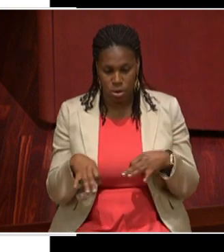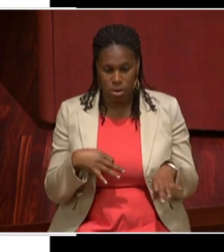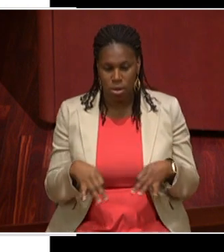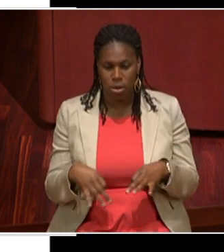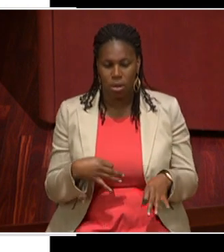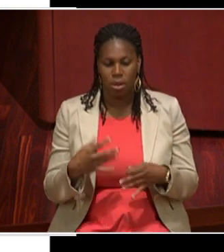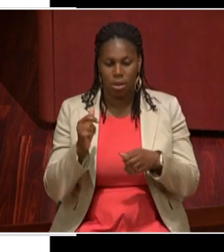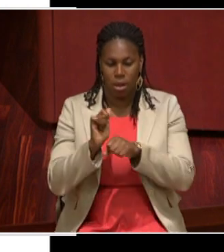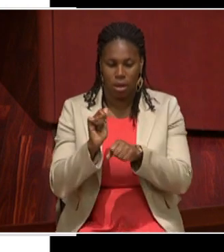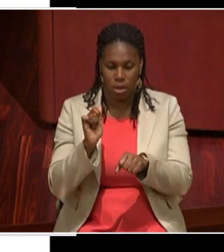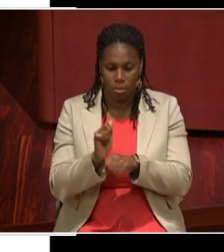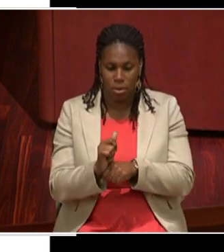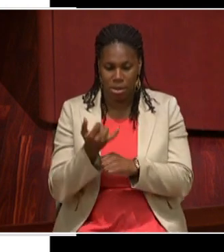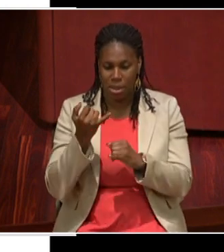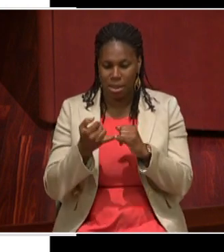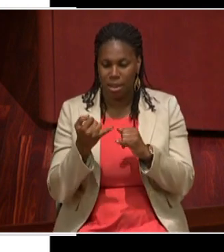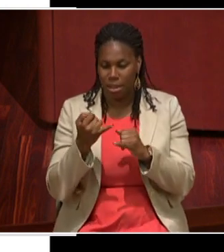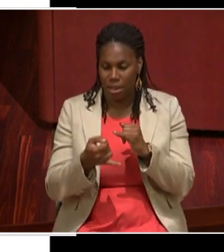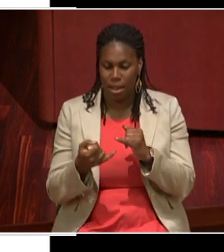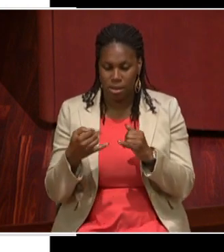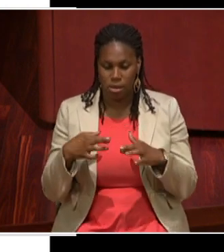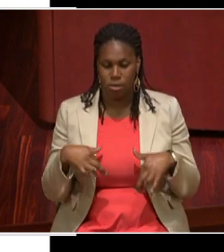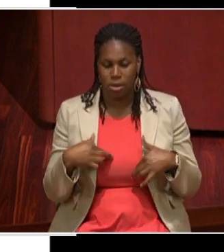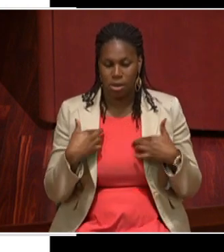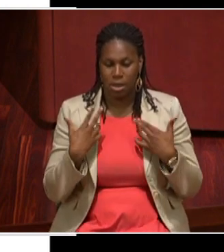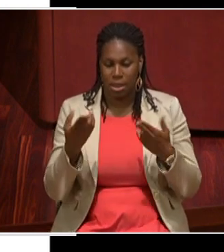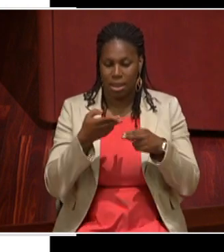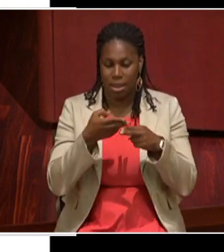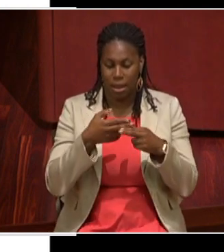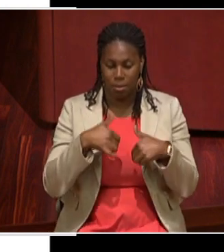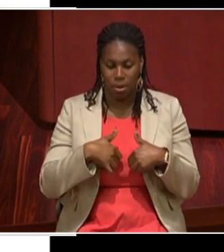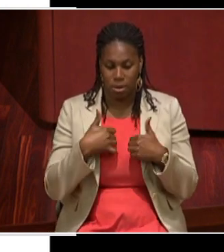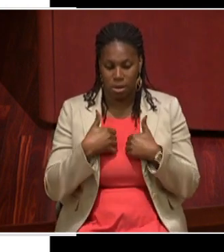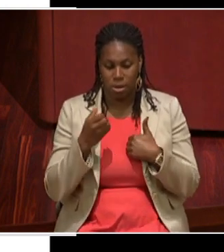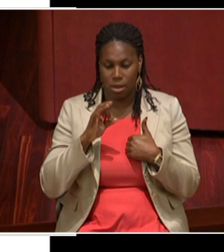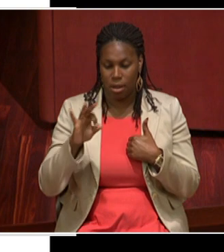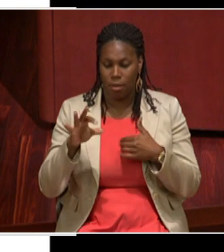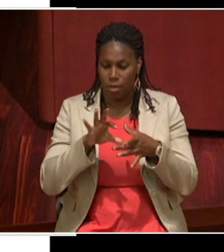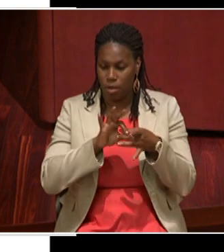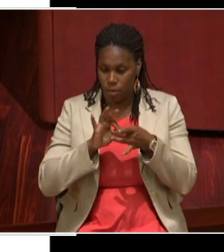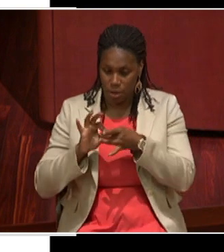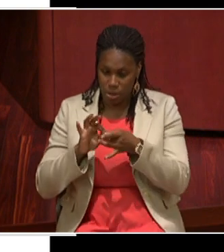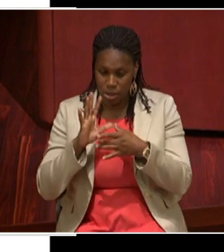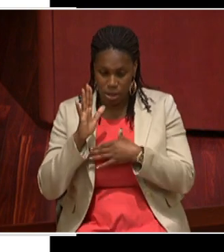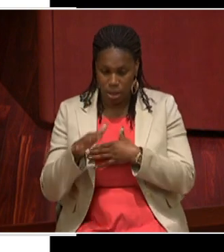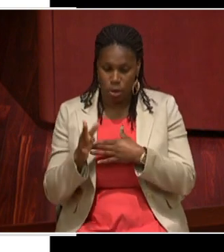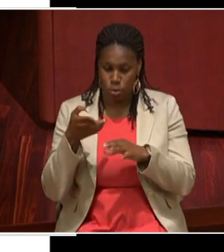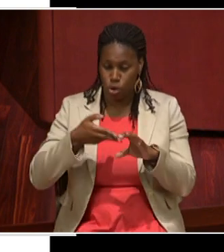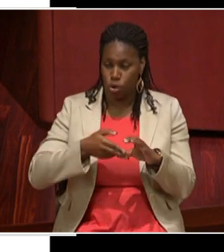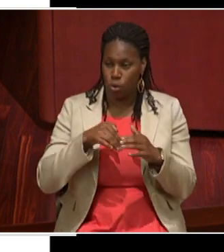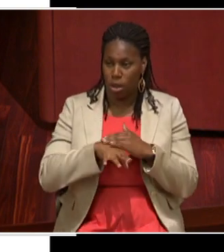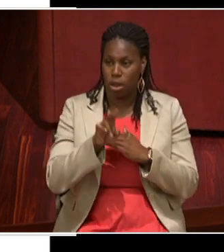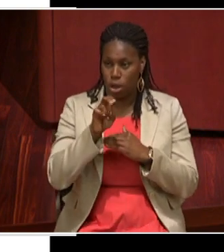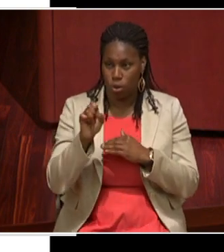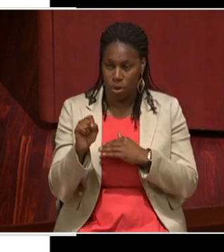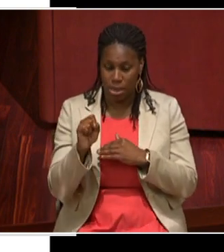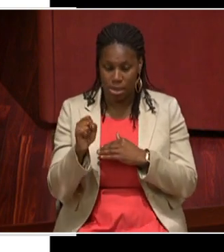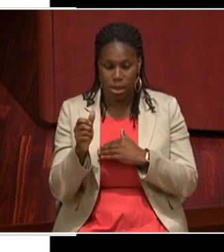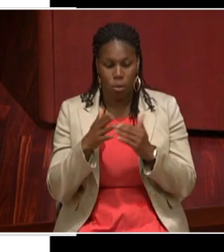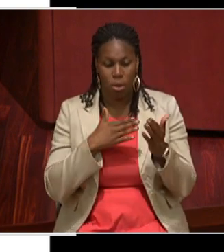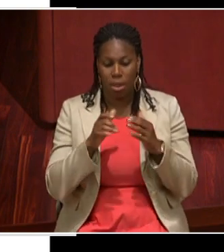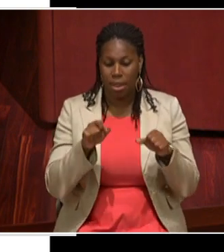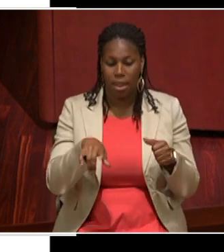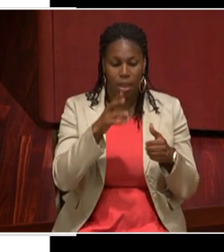occupation, their last residence, the name and address of the relatives that they're going to join in the U.S., whether they can